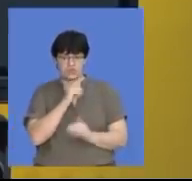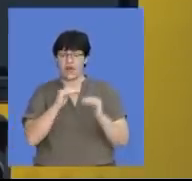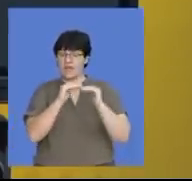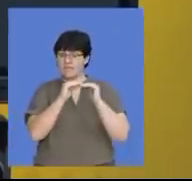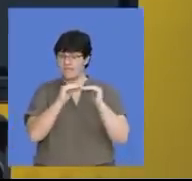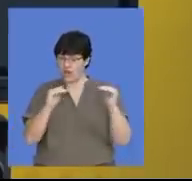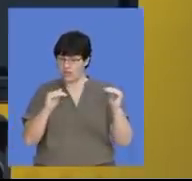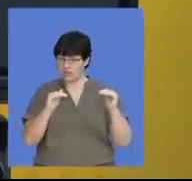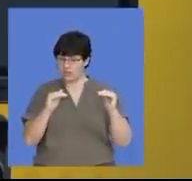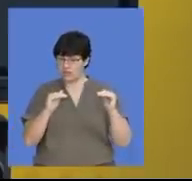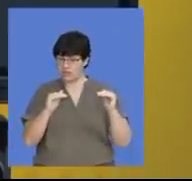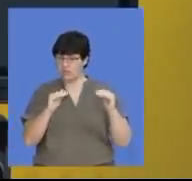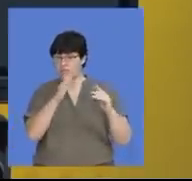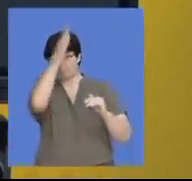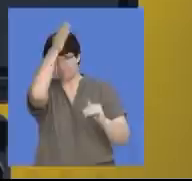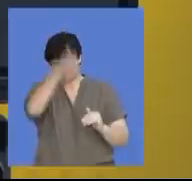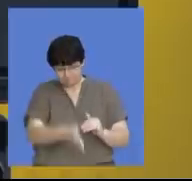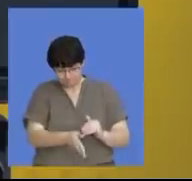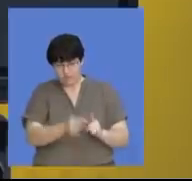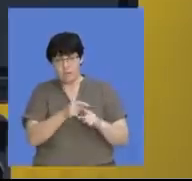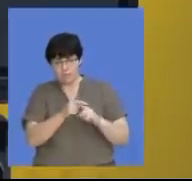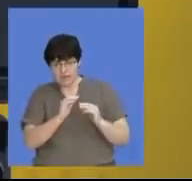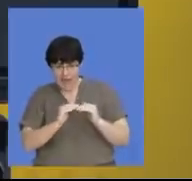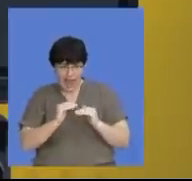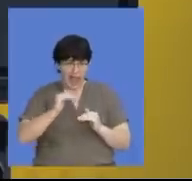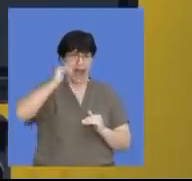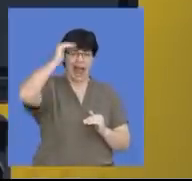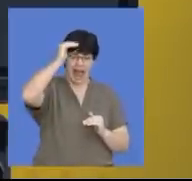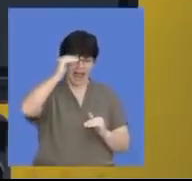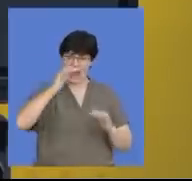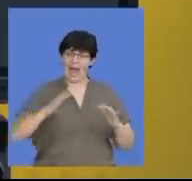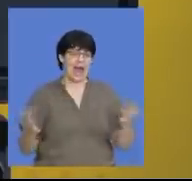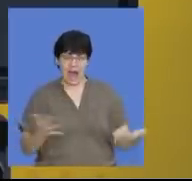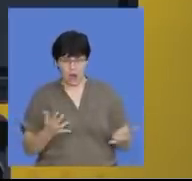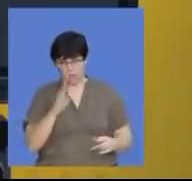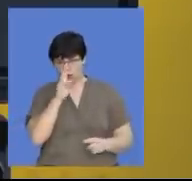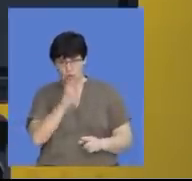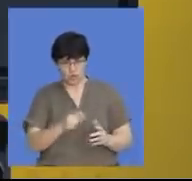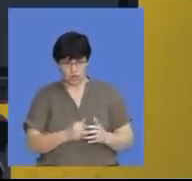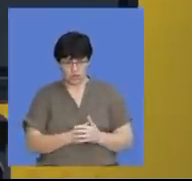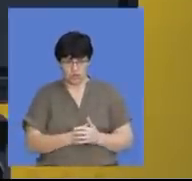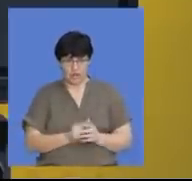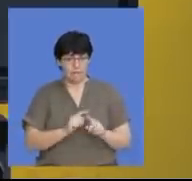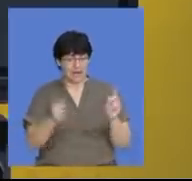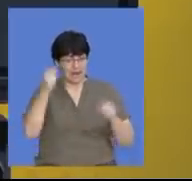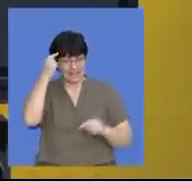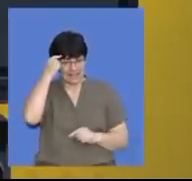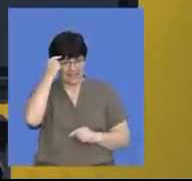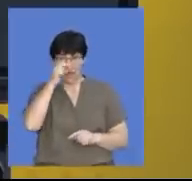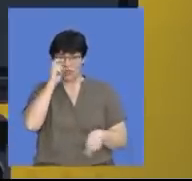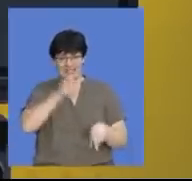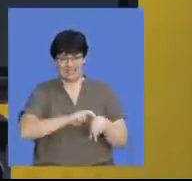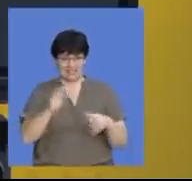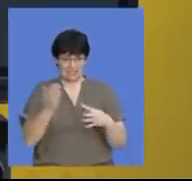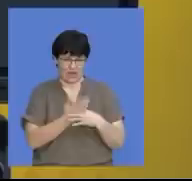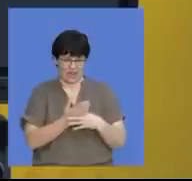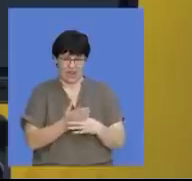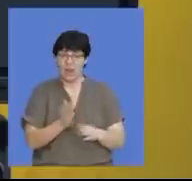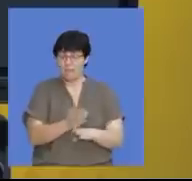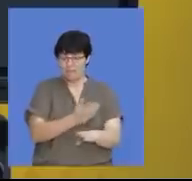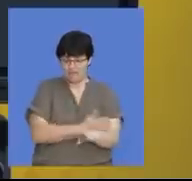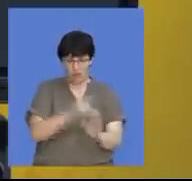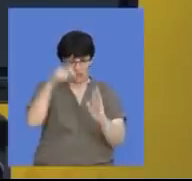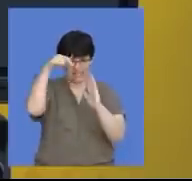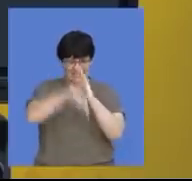to determine what the height of that particular feature is. But I think we need a break before we get into